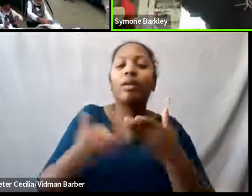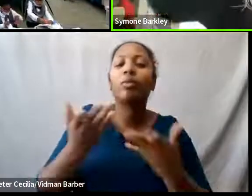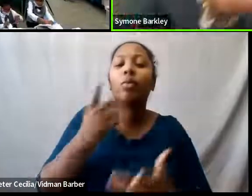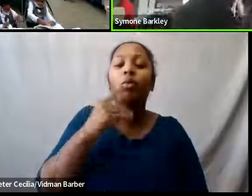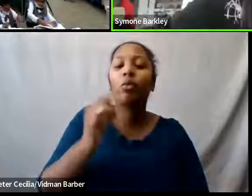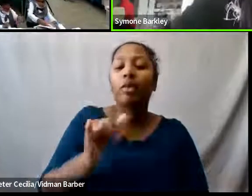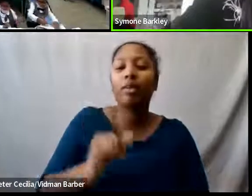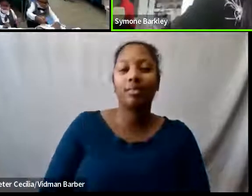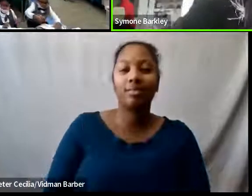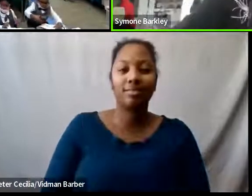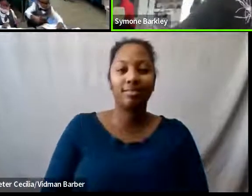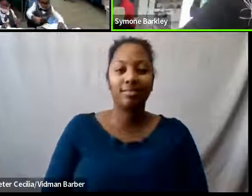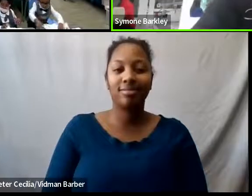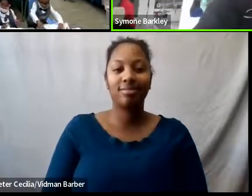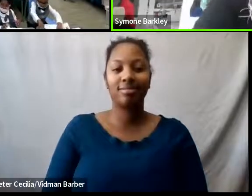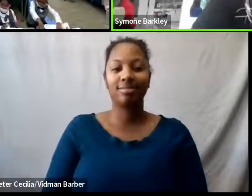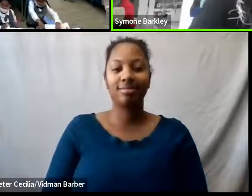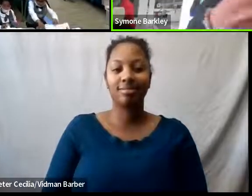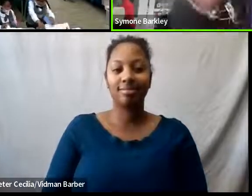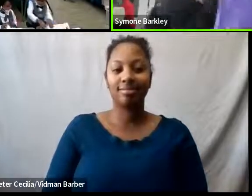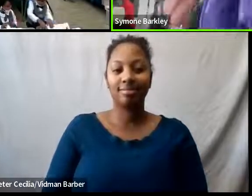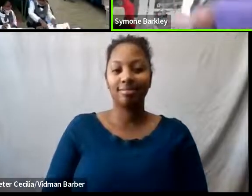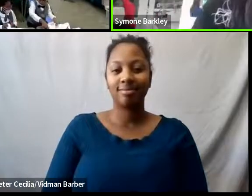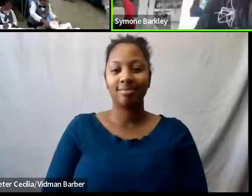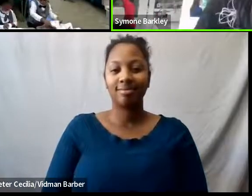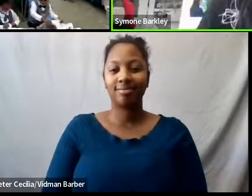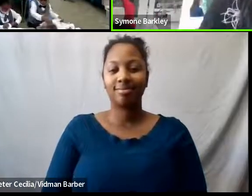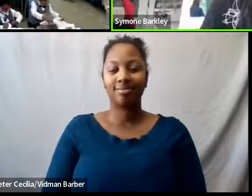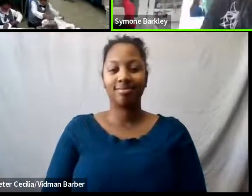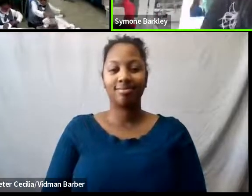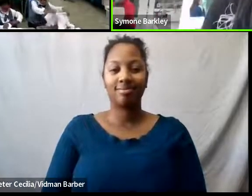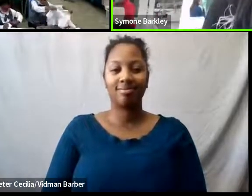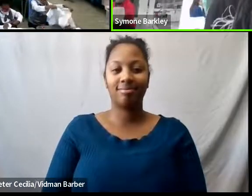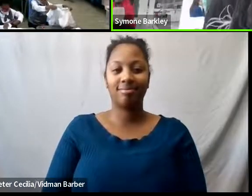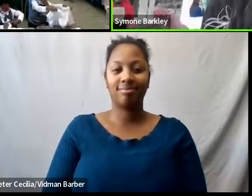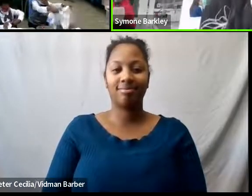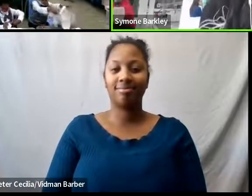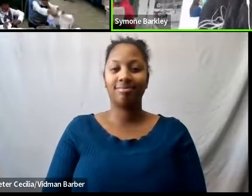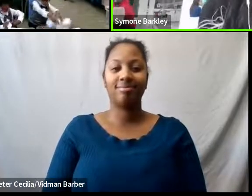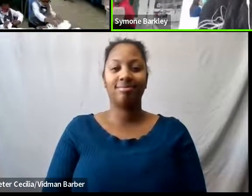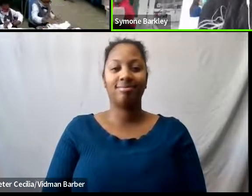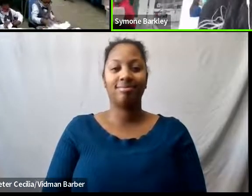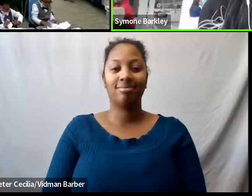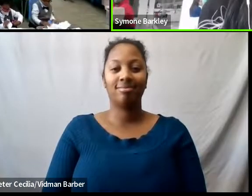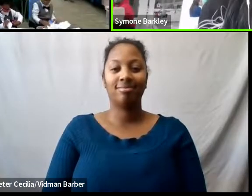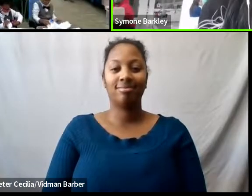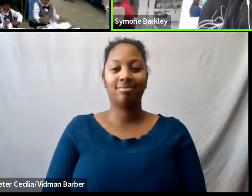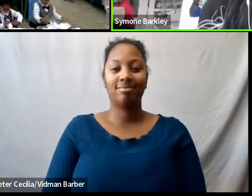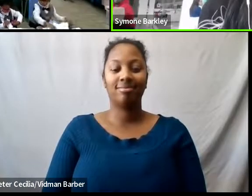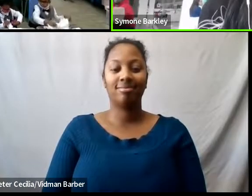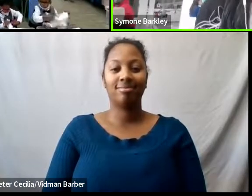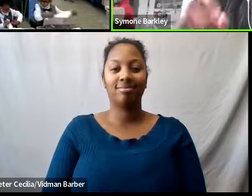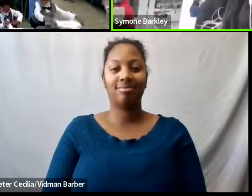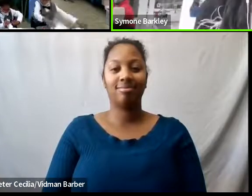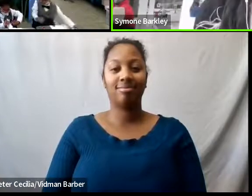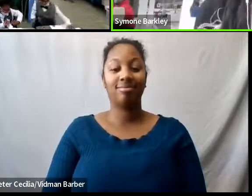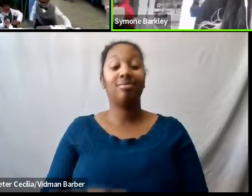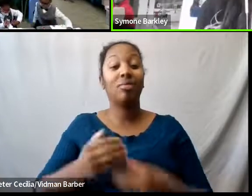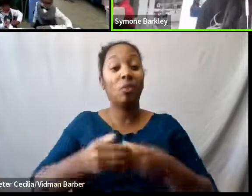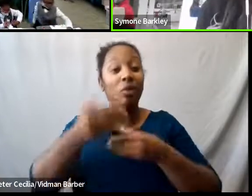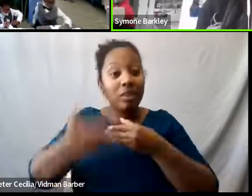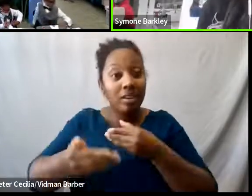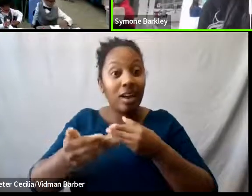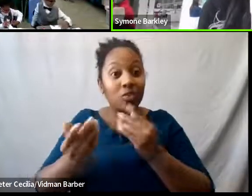So, and keep that on your desk. And this is the next thing we're gonna do is gonna be our last